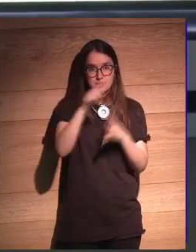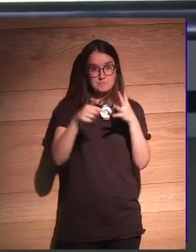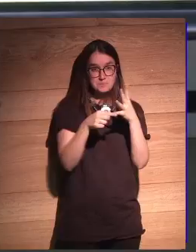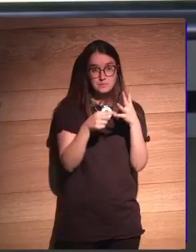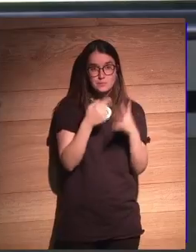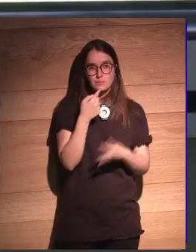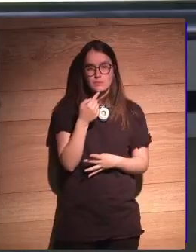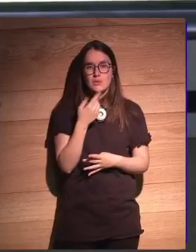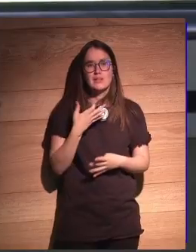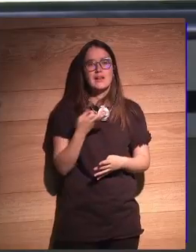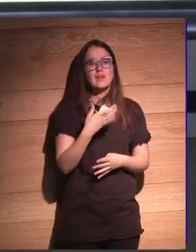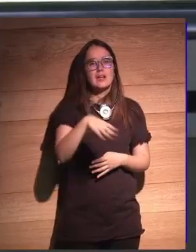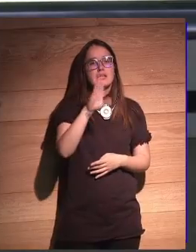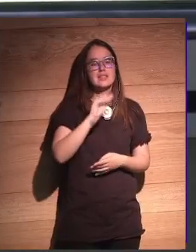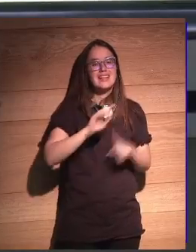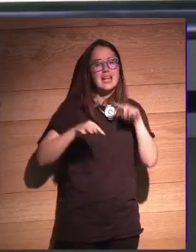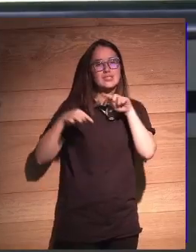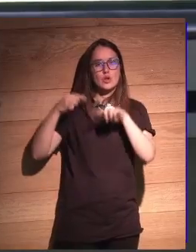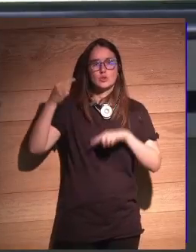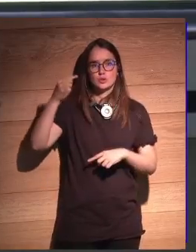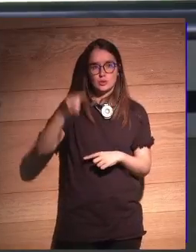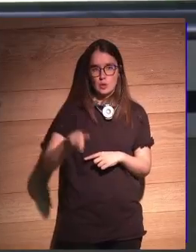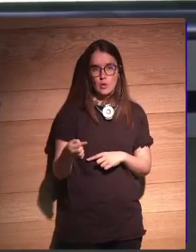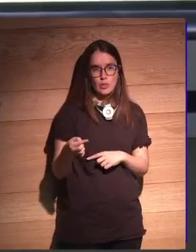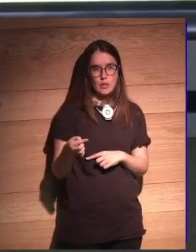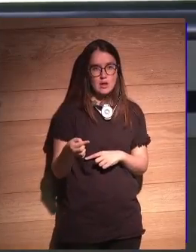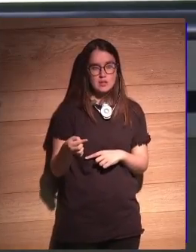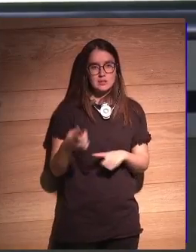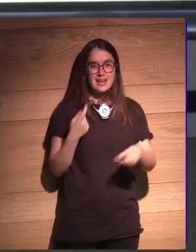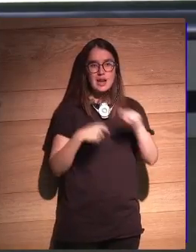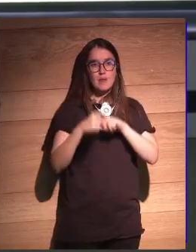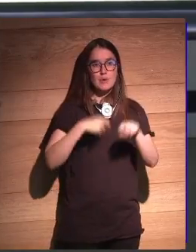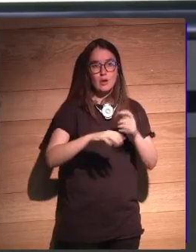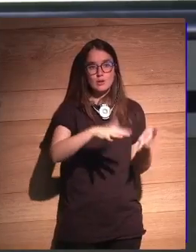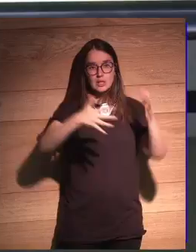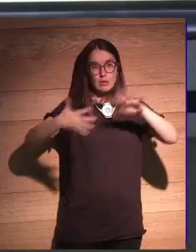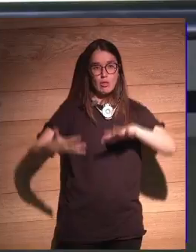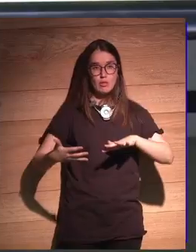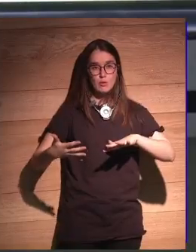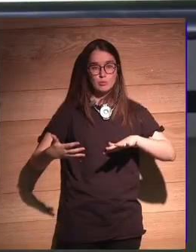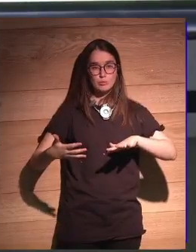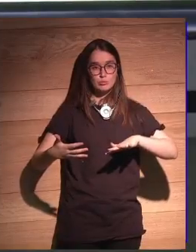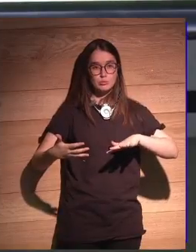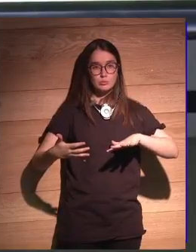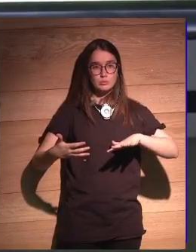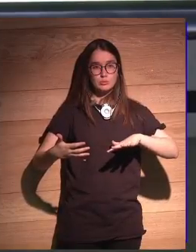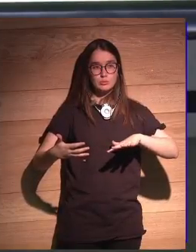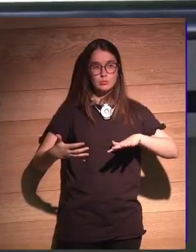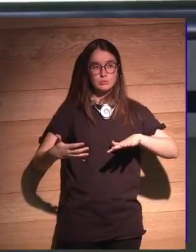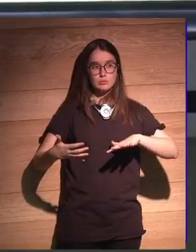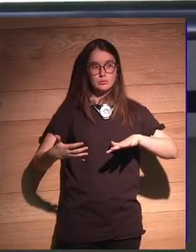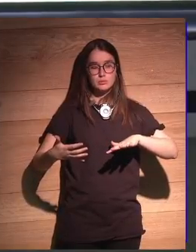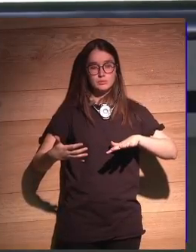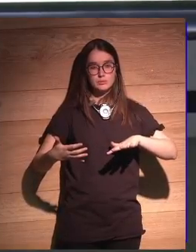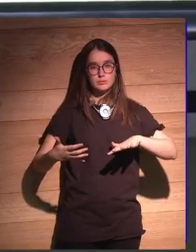understand the consequences of commodification and financialization within the housing sphere. So if